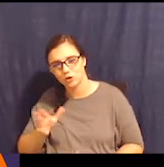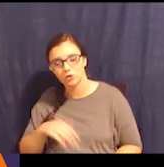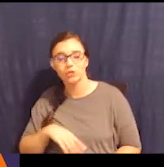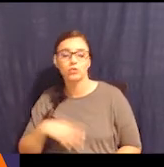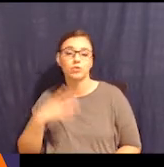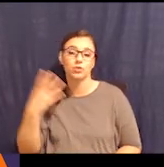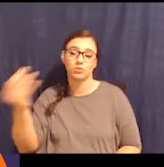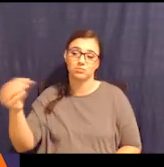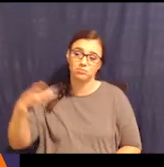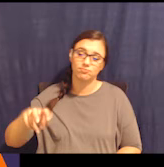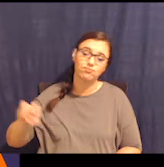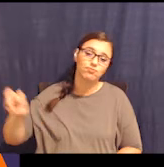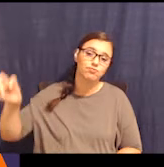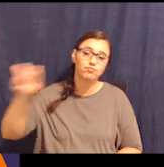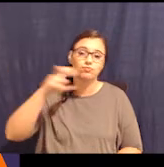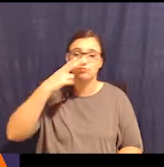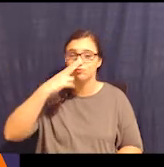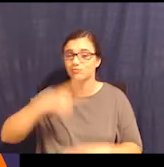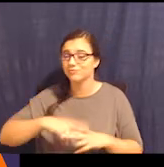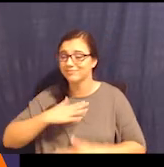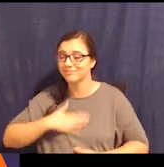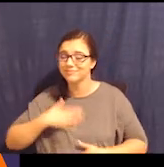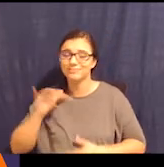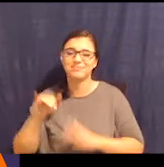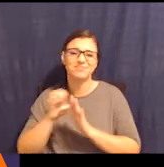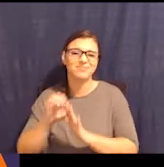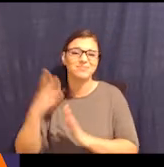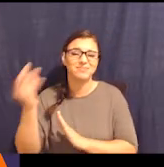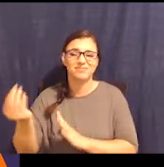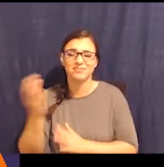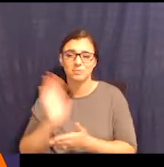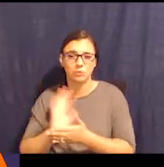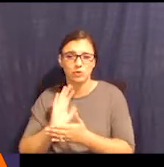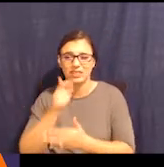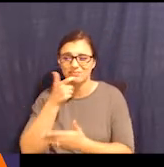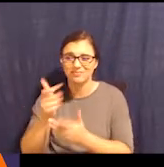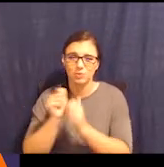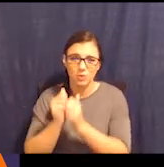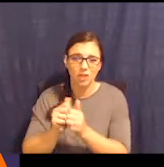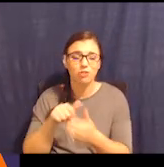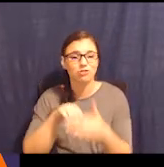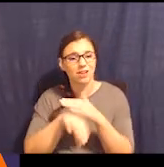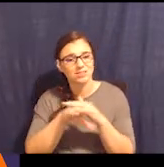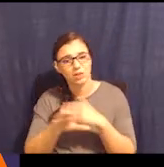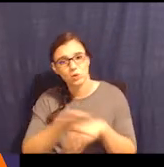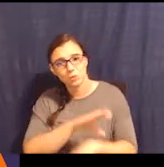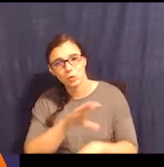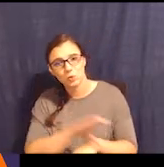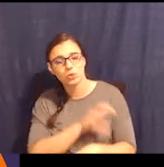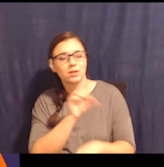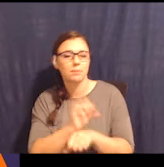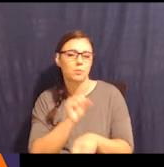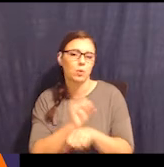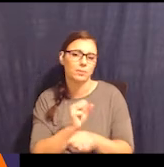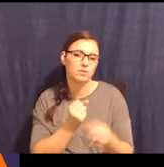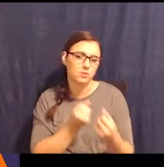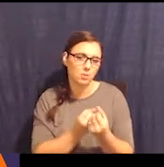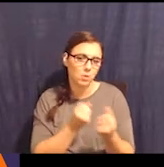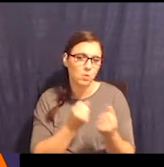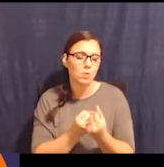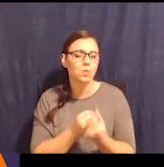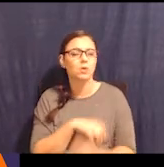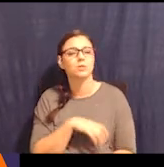together, access to computers and employment support, advocacy for individuals and with